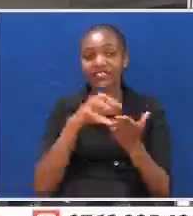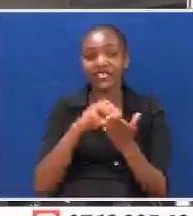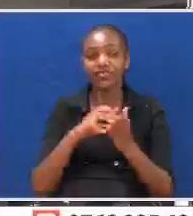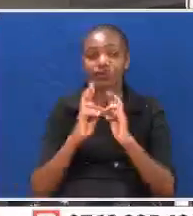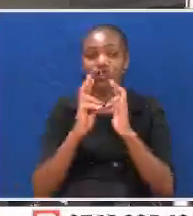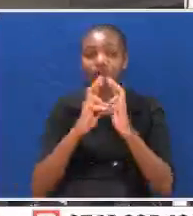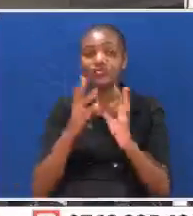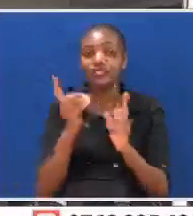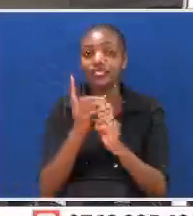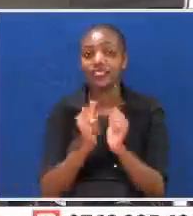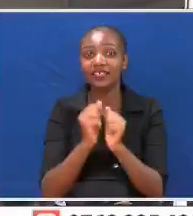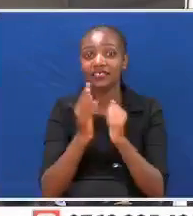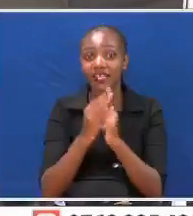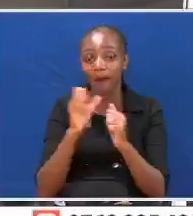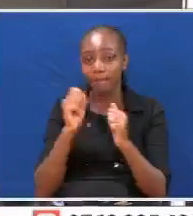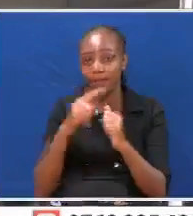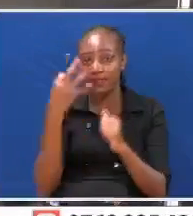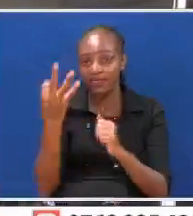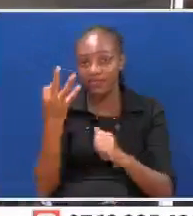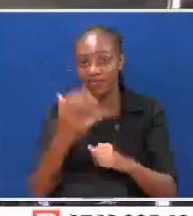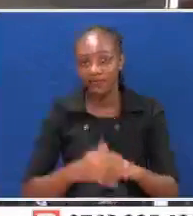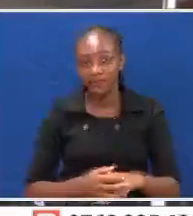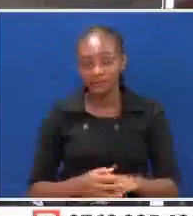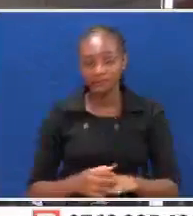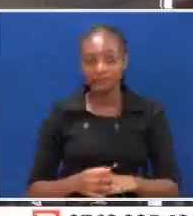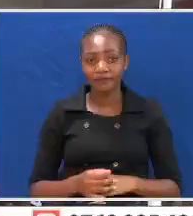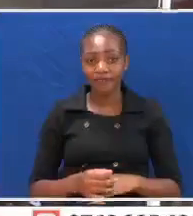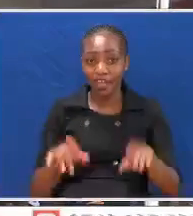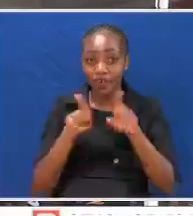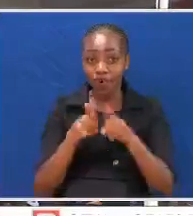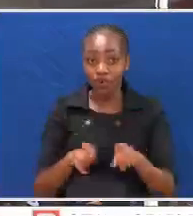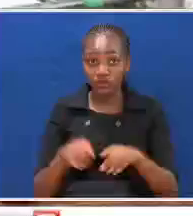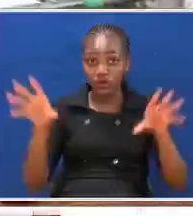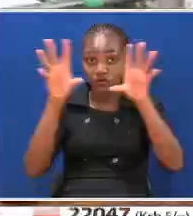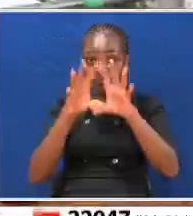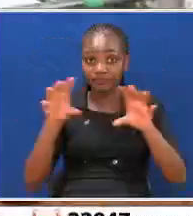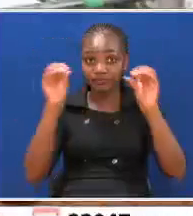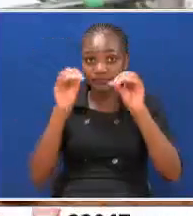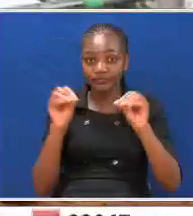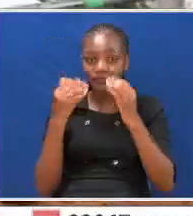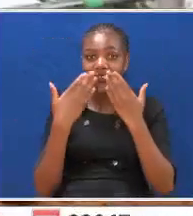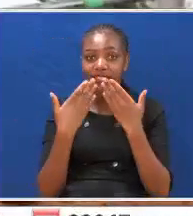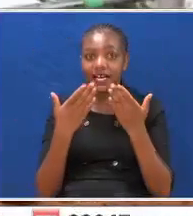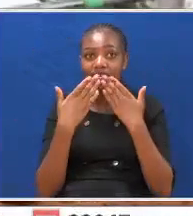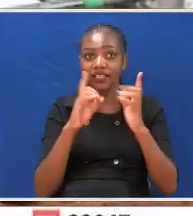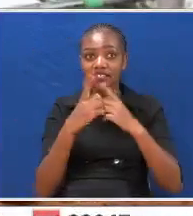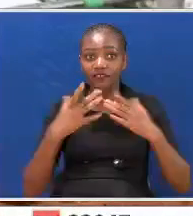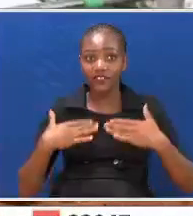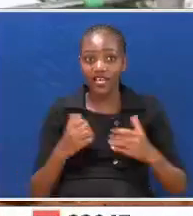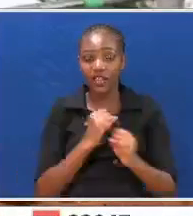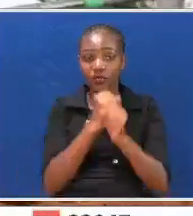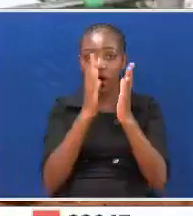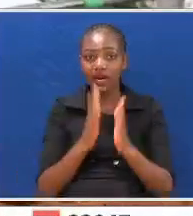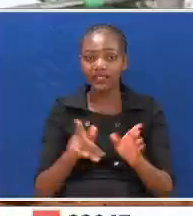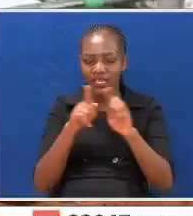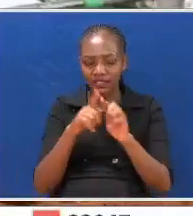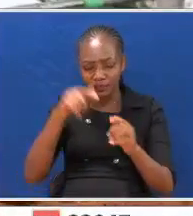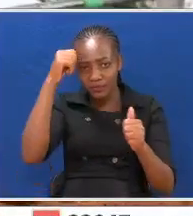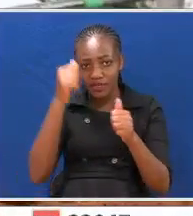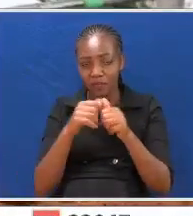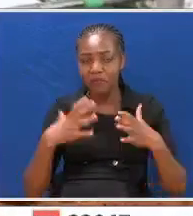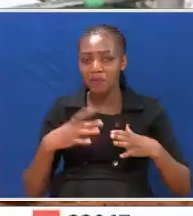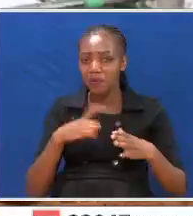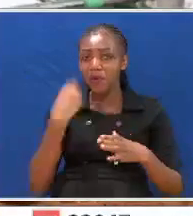reported on 13th March. The president paying tribute to various health workers who have